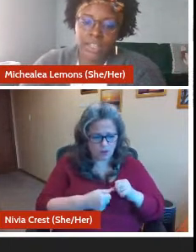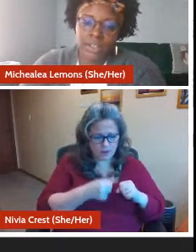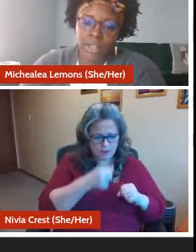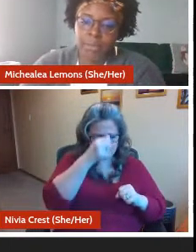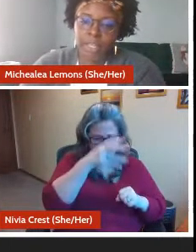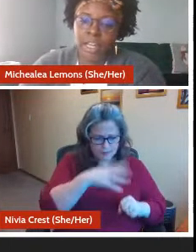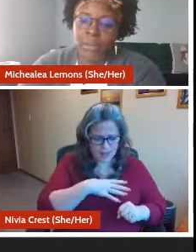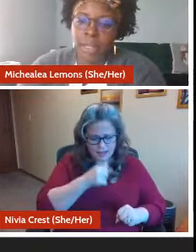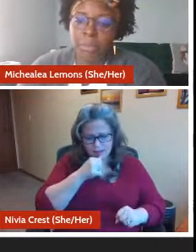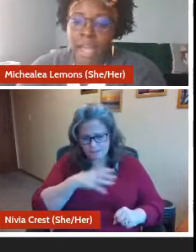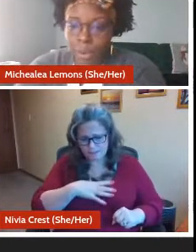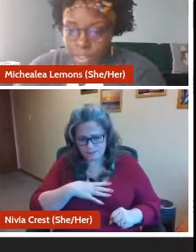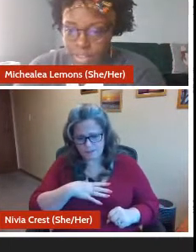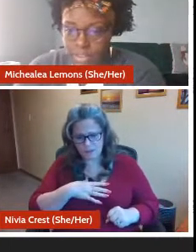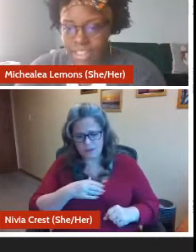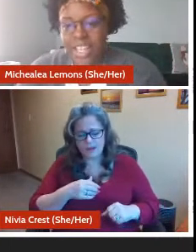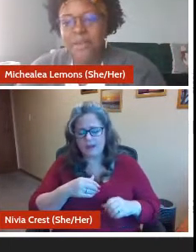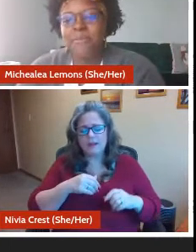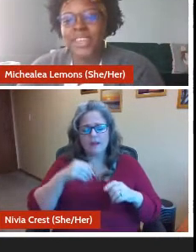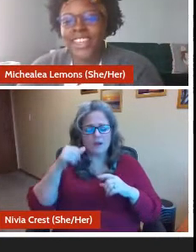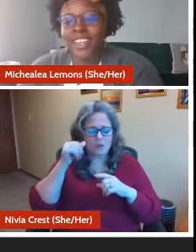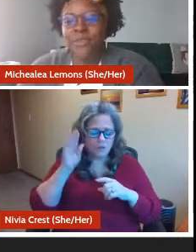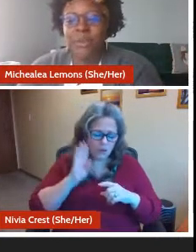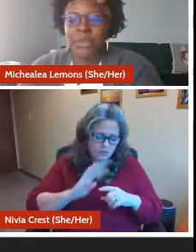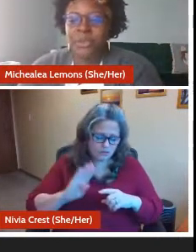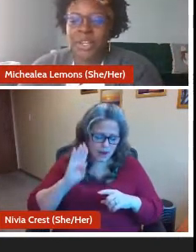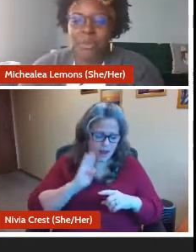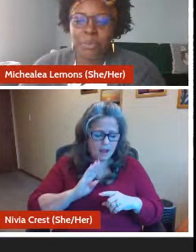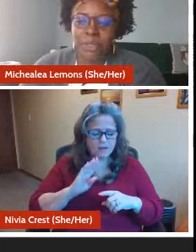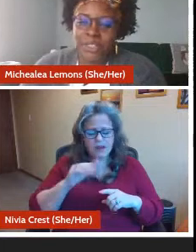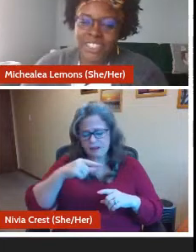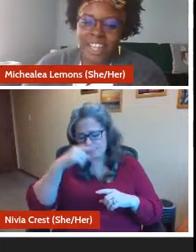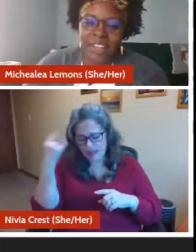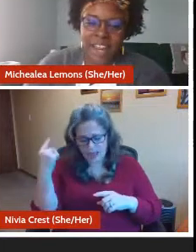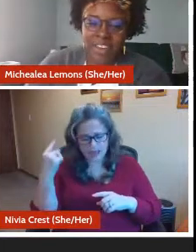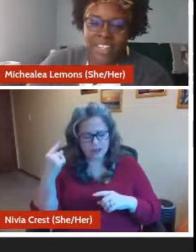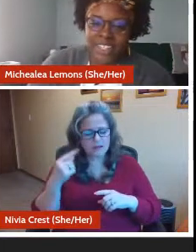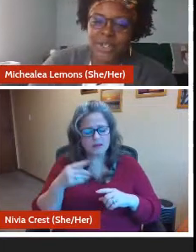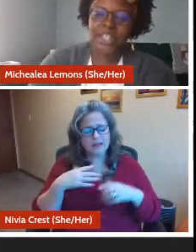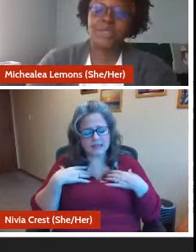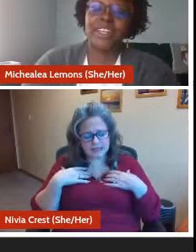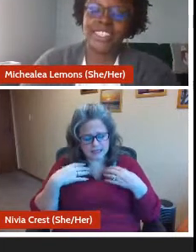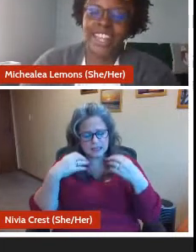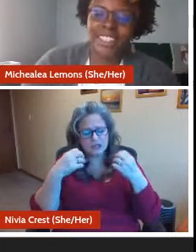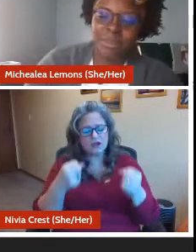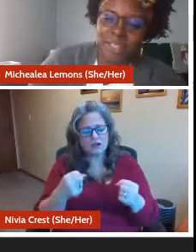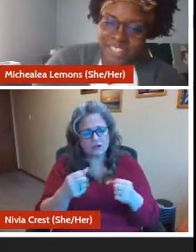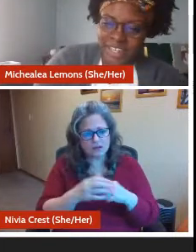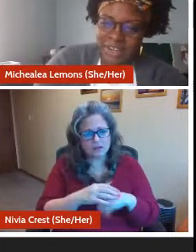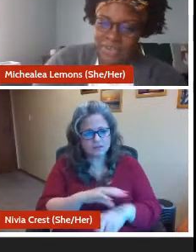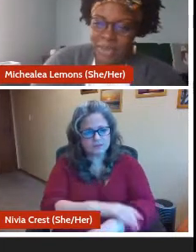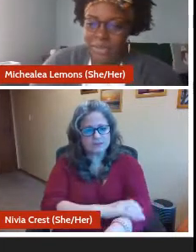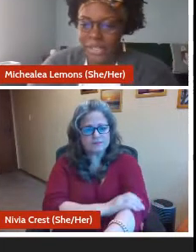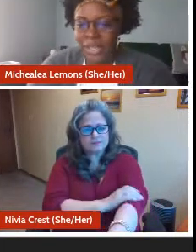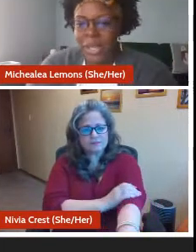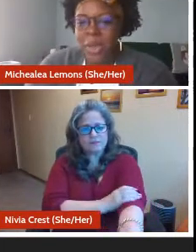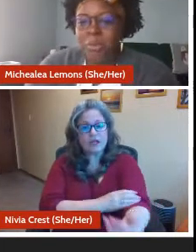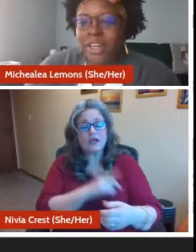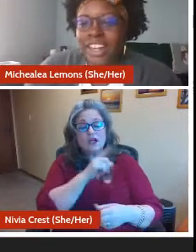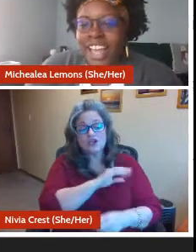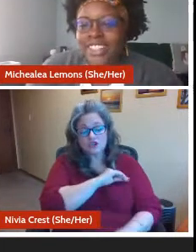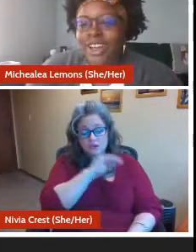can heal and become empowered. Being from the greater Puget Sound area, transplanted as a military